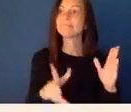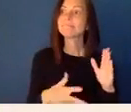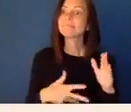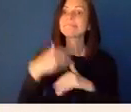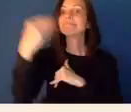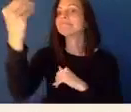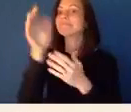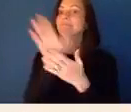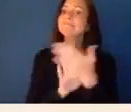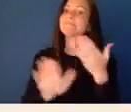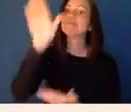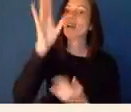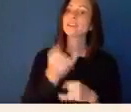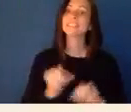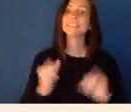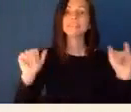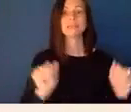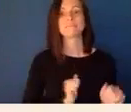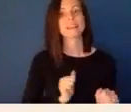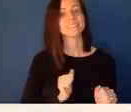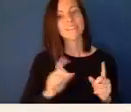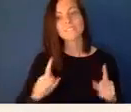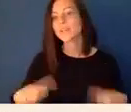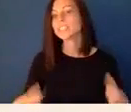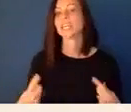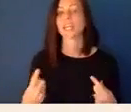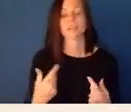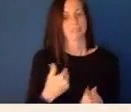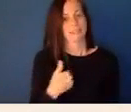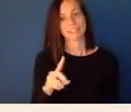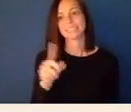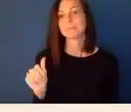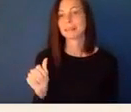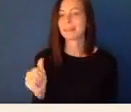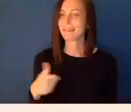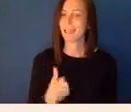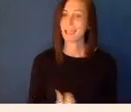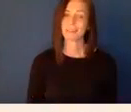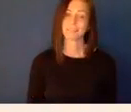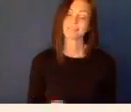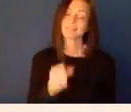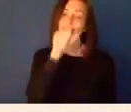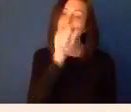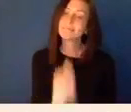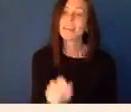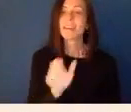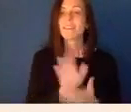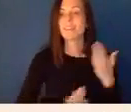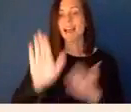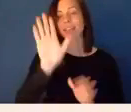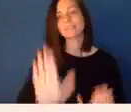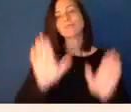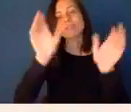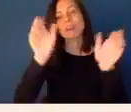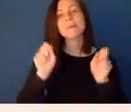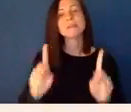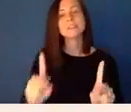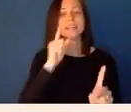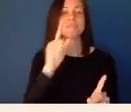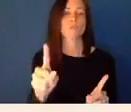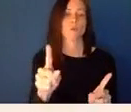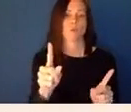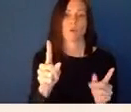independently while being in a wheelchair and having a disability, I loved it. It was such a great opportunity to be able to expand